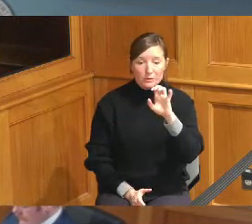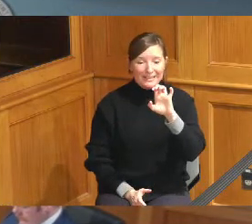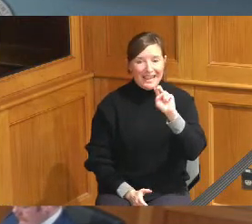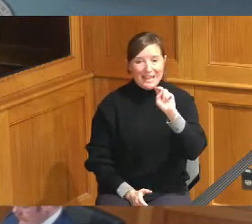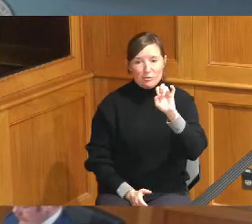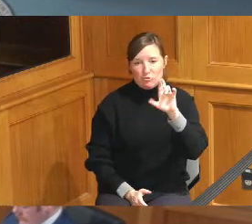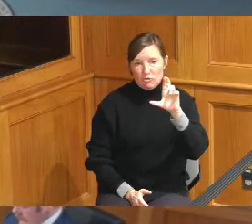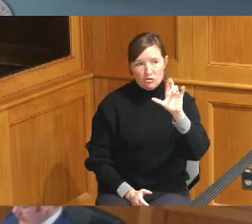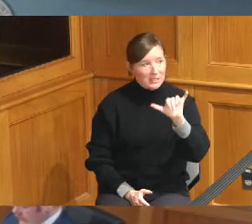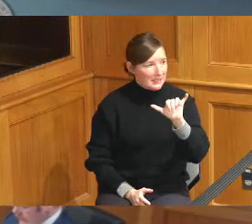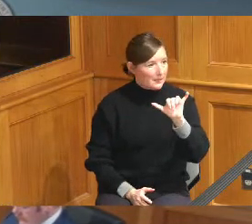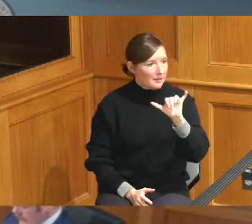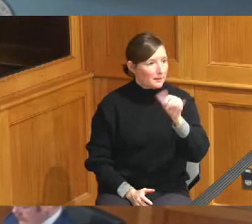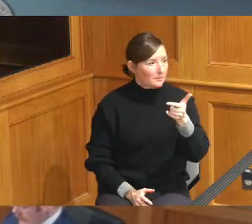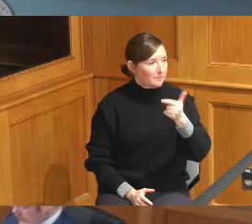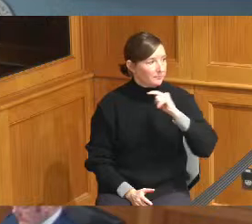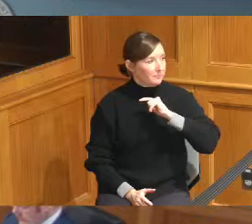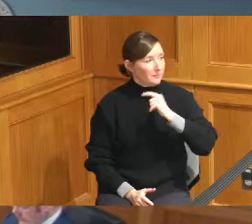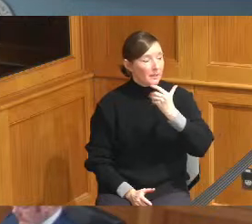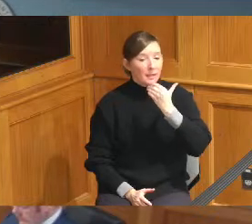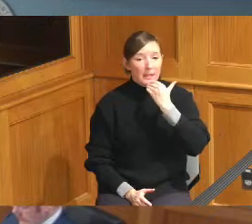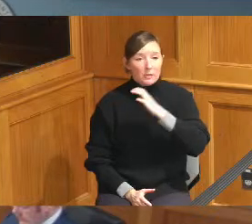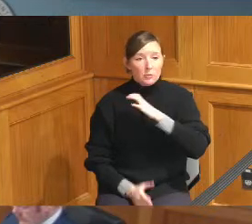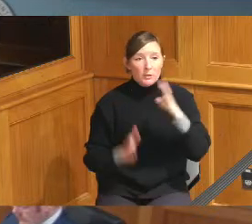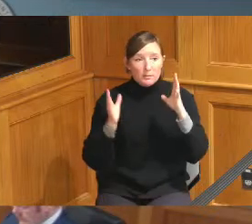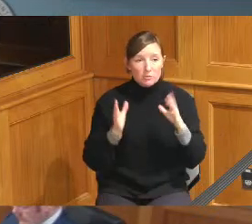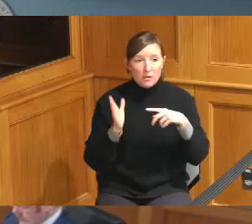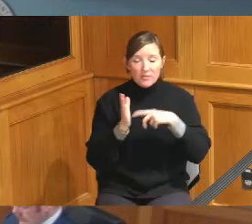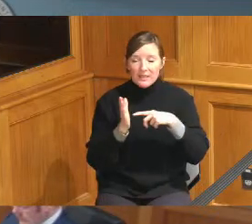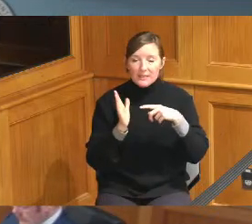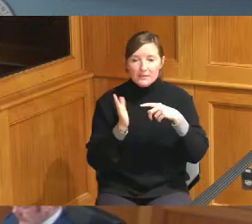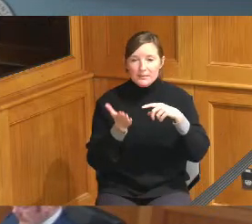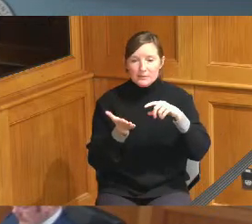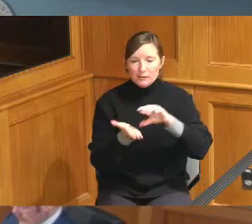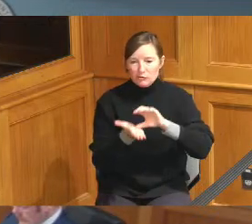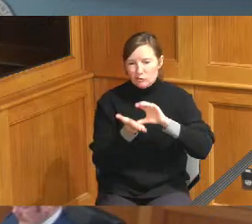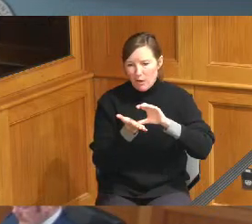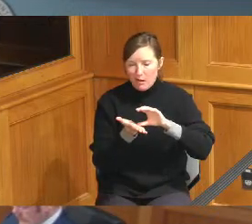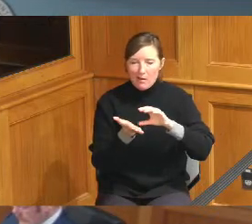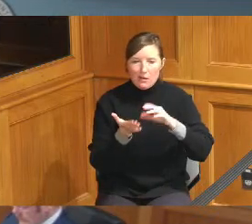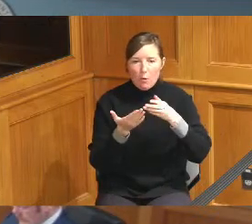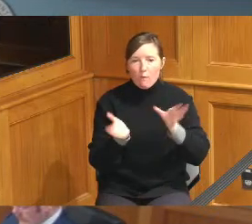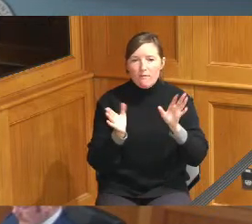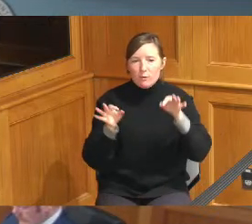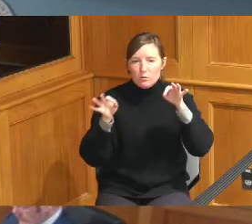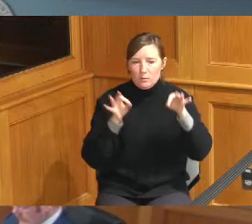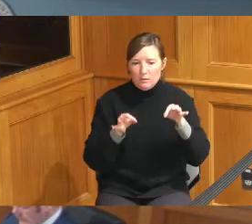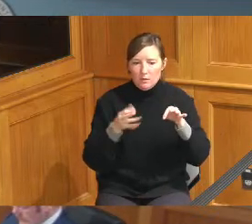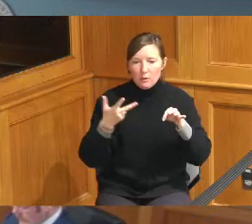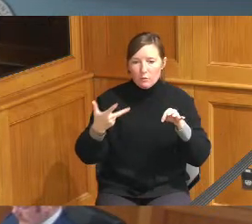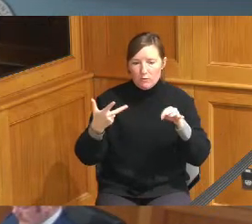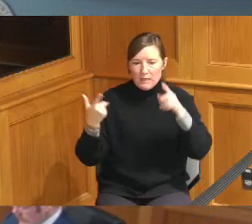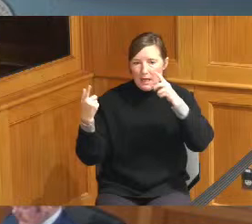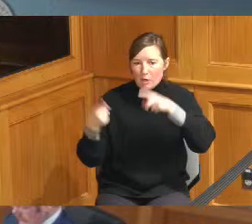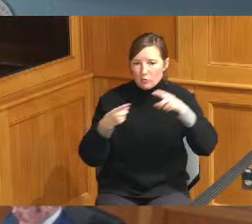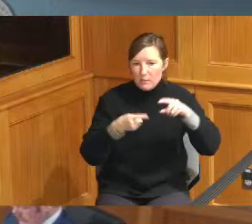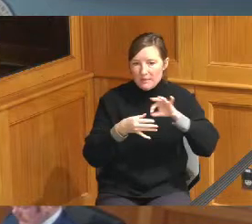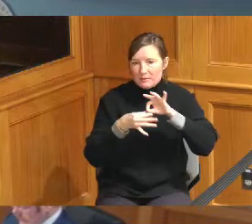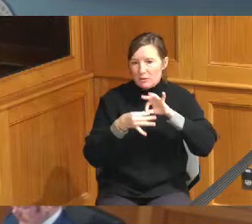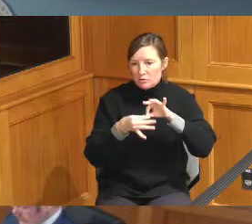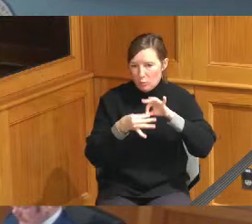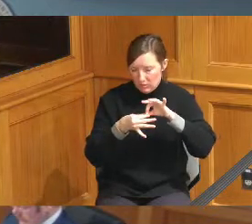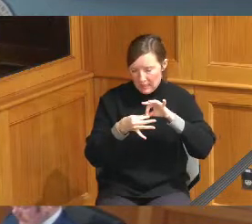Ludo. Thank you, Commissioner. So this is an overview of the 3 seminal agreements associated with